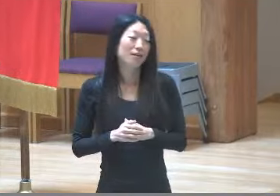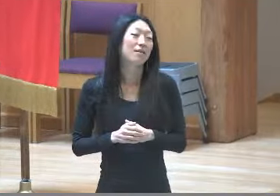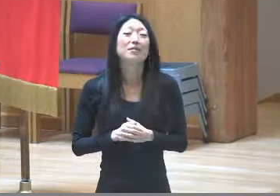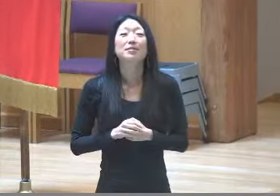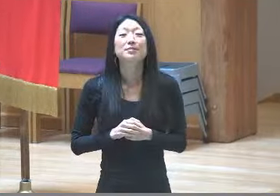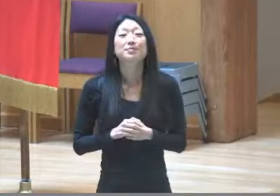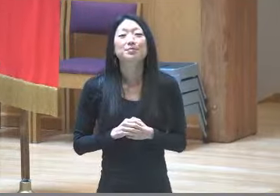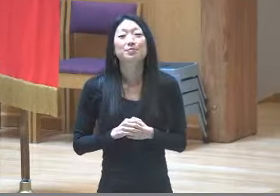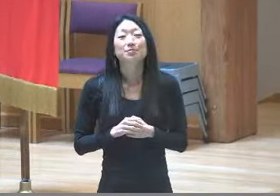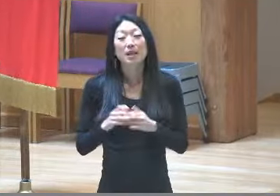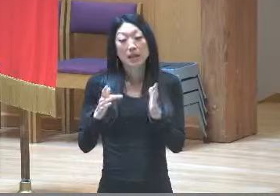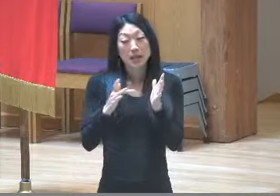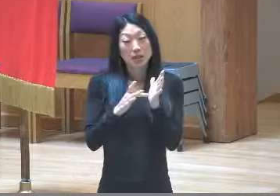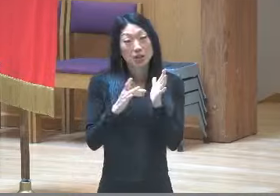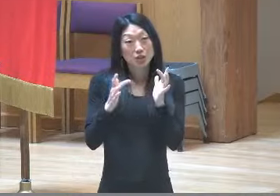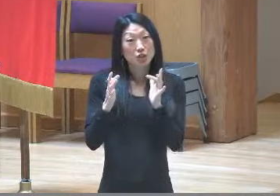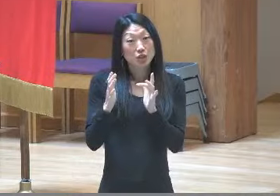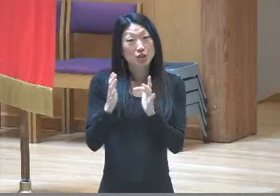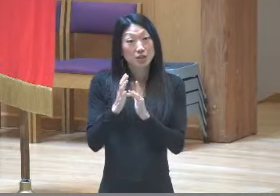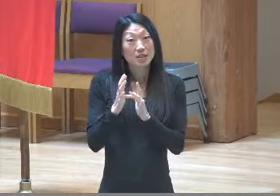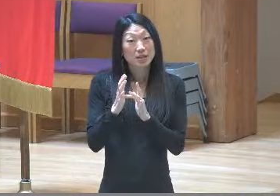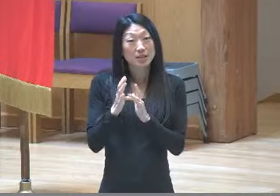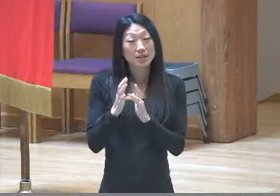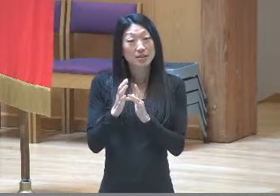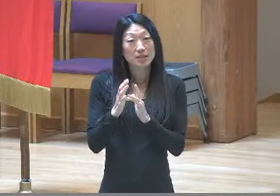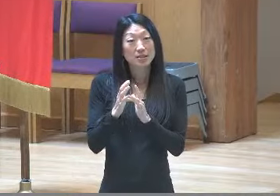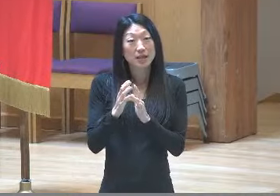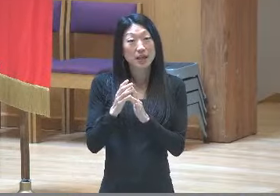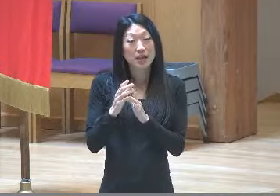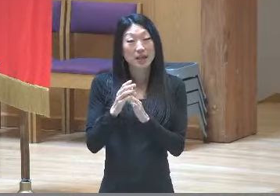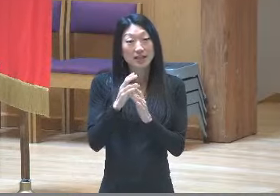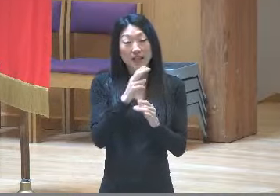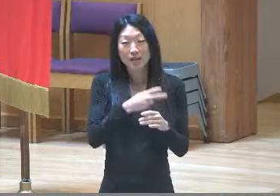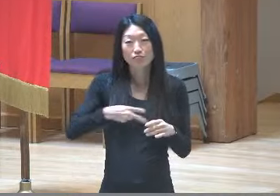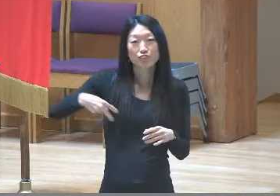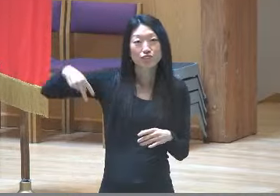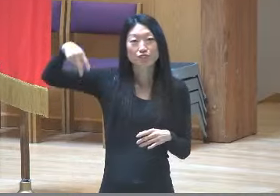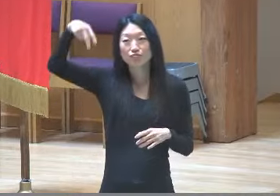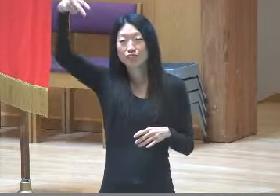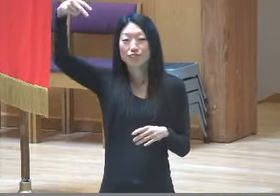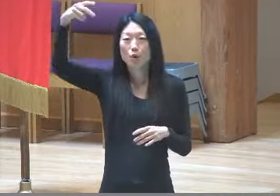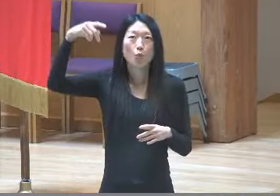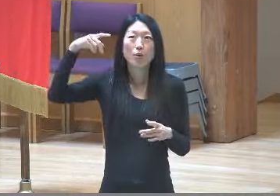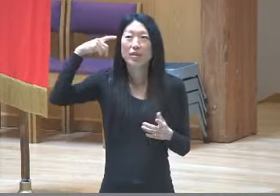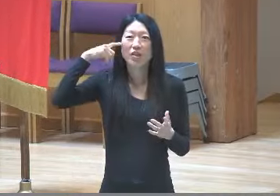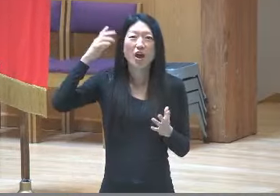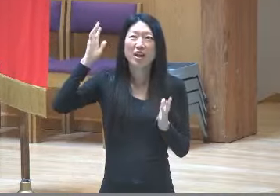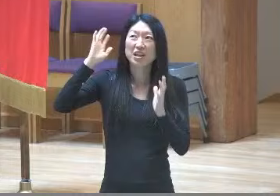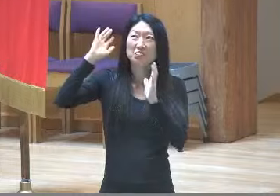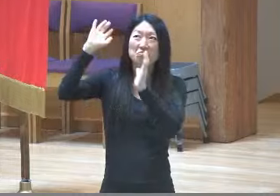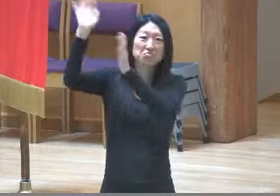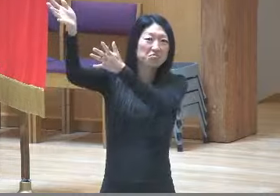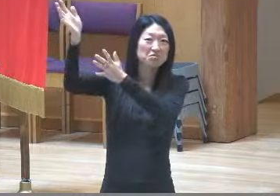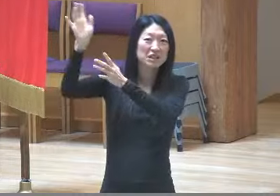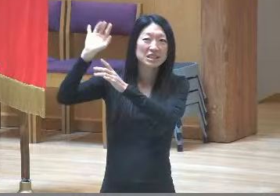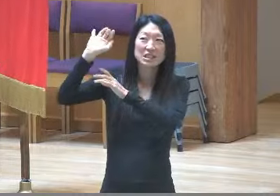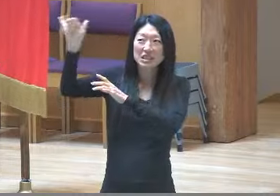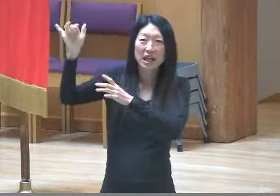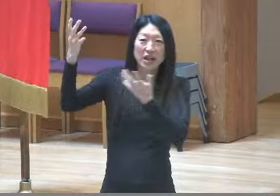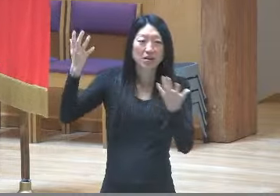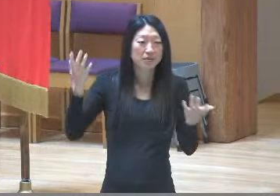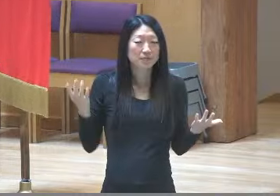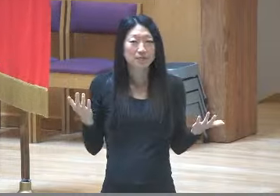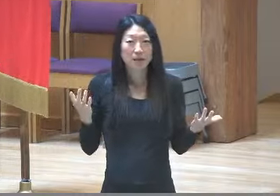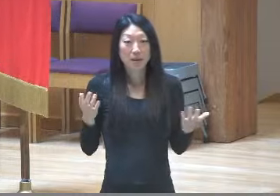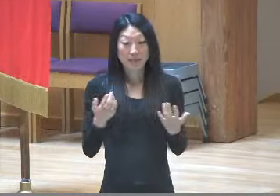So Jesus, we heard last week, ascended into the clouds, and we thought he was going to leave us forever. But then, on the